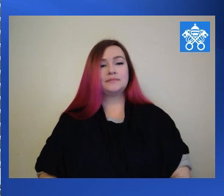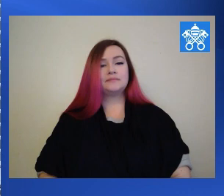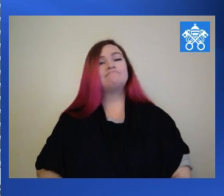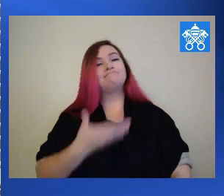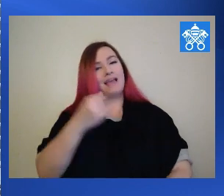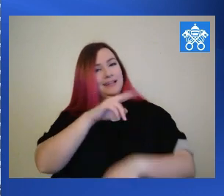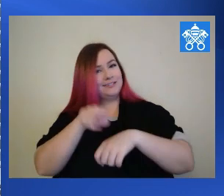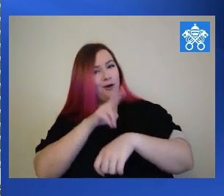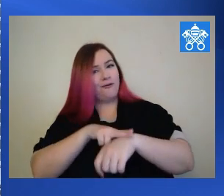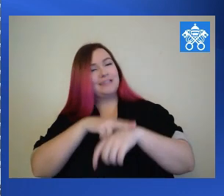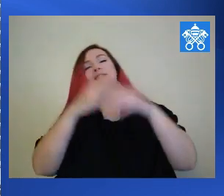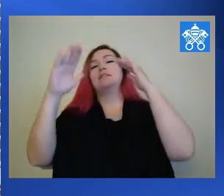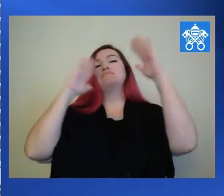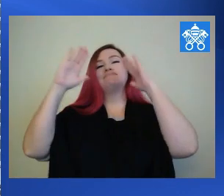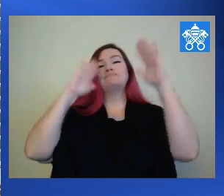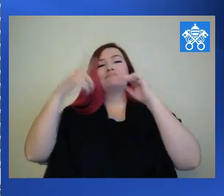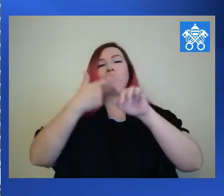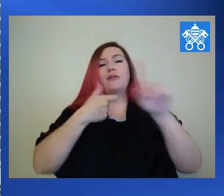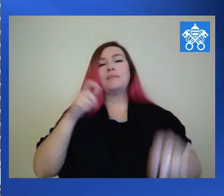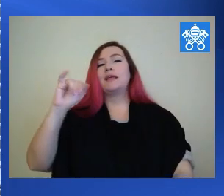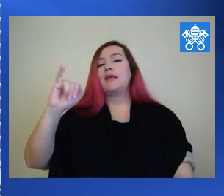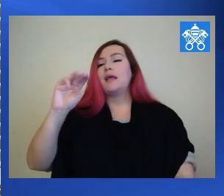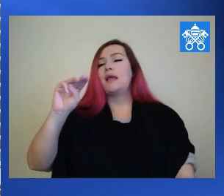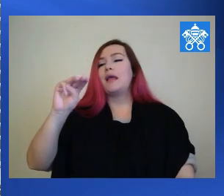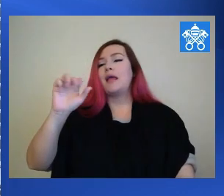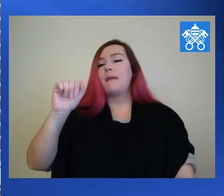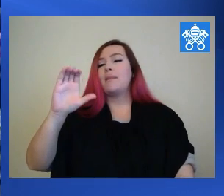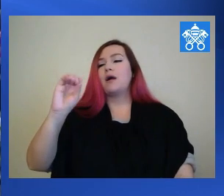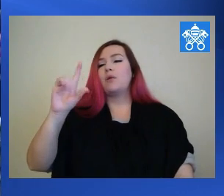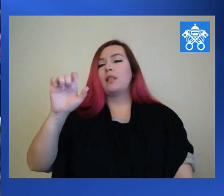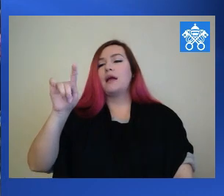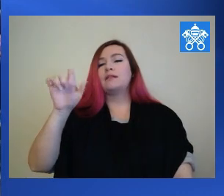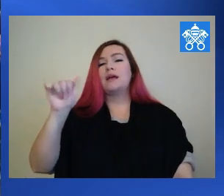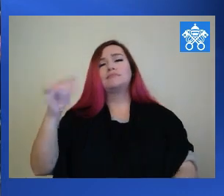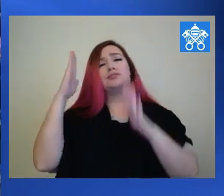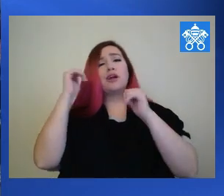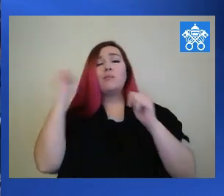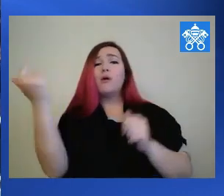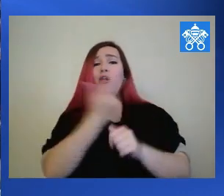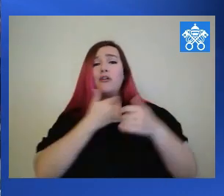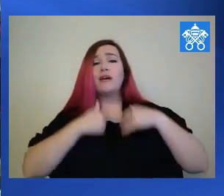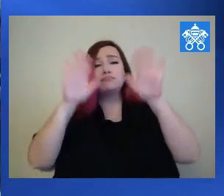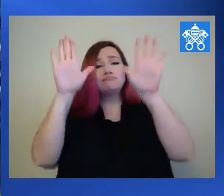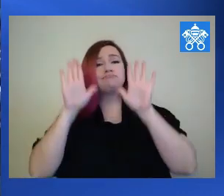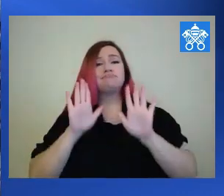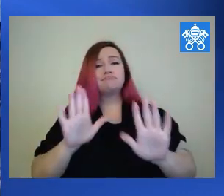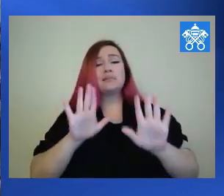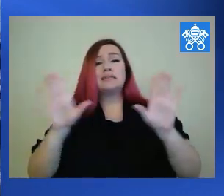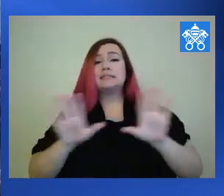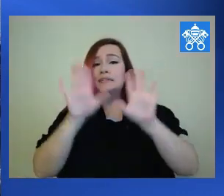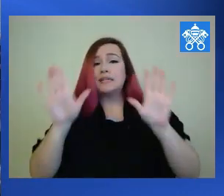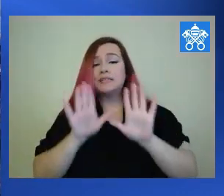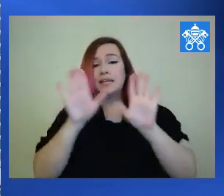And as always, he greets those who participate in this Immaculate group. I hope all of you have a good Sunday.